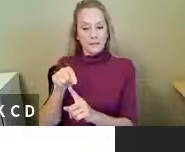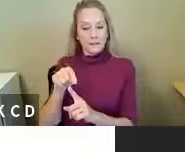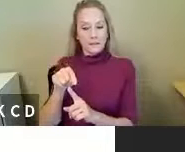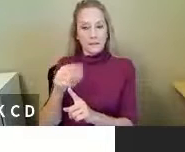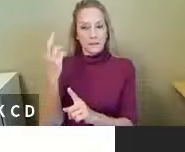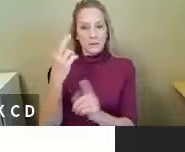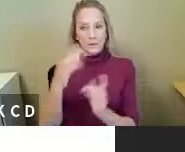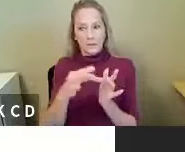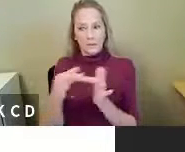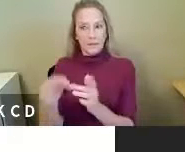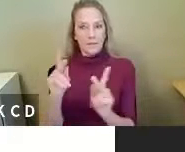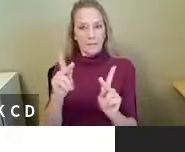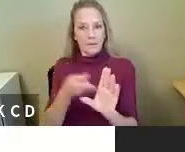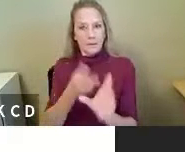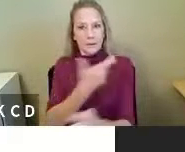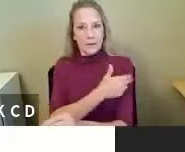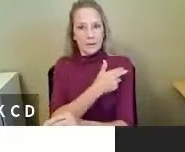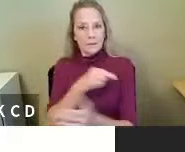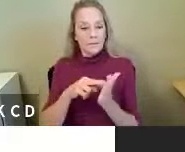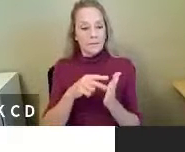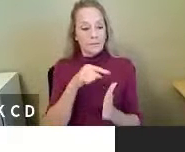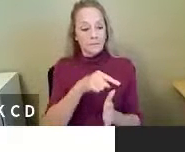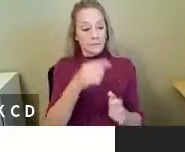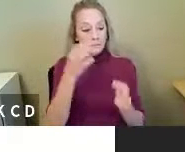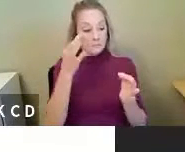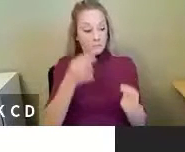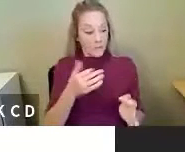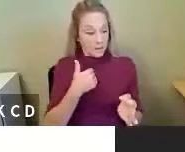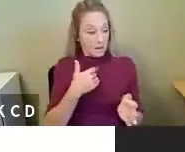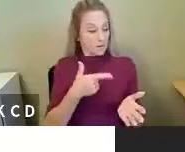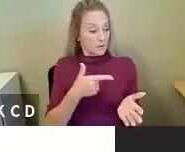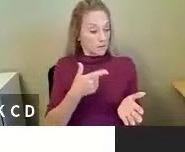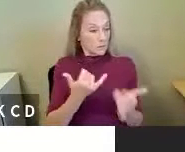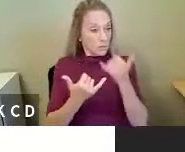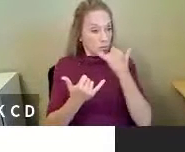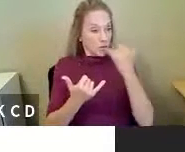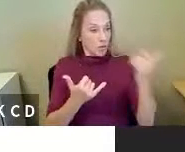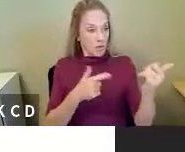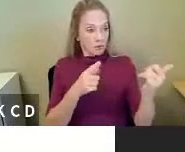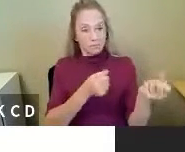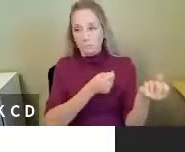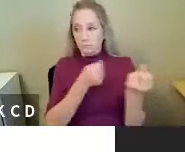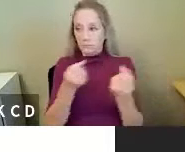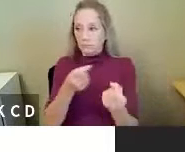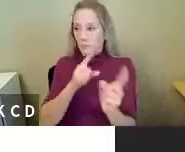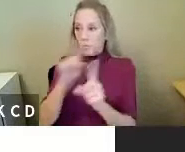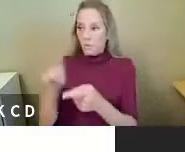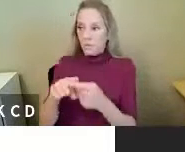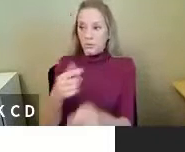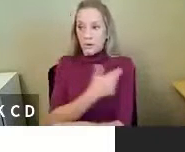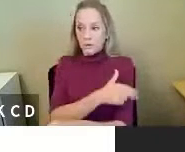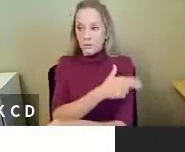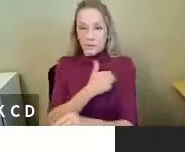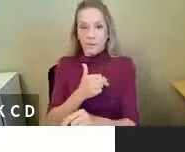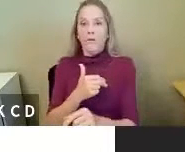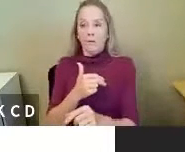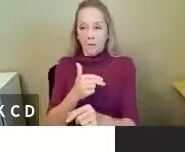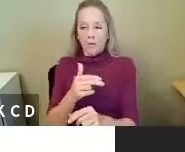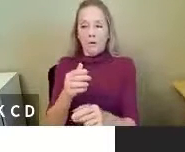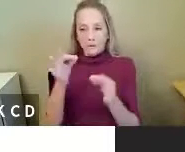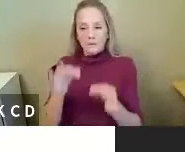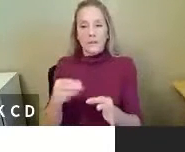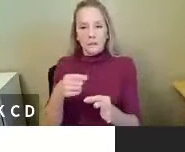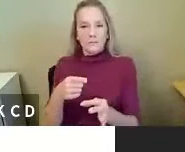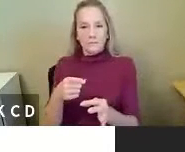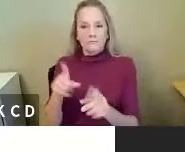they call somebody, they determine they had COVID, and then they say, yeah, I was in the hospital. So there's seemingly a lag here